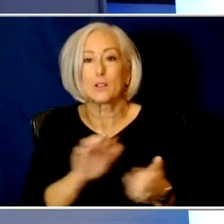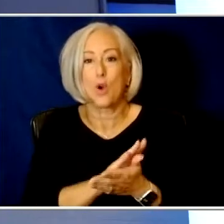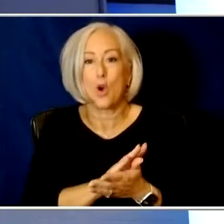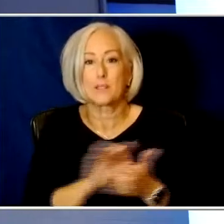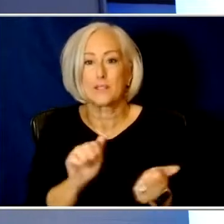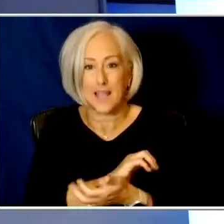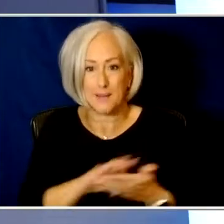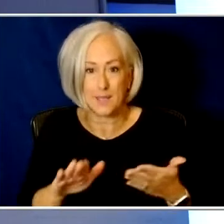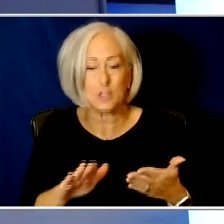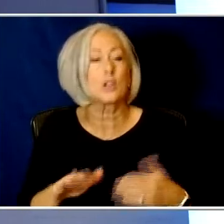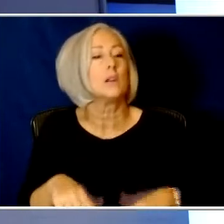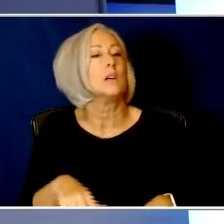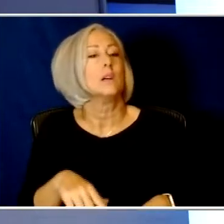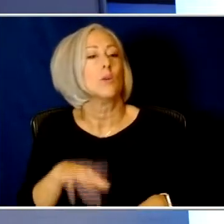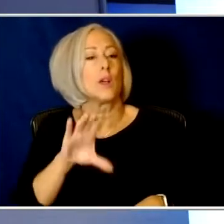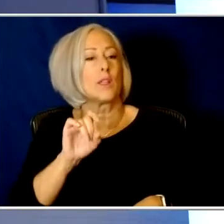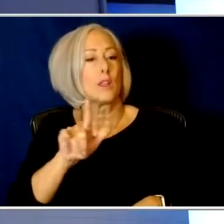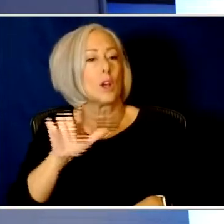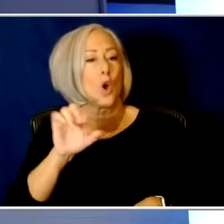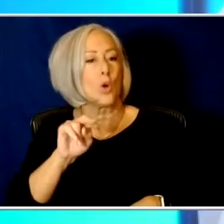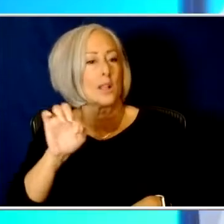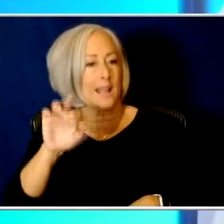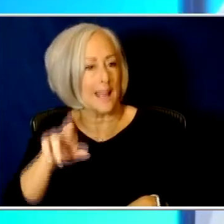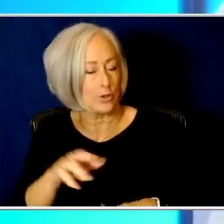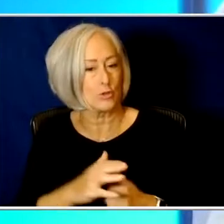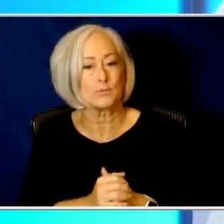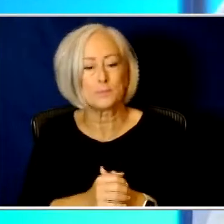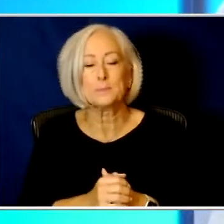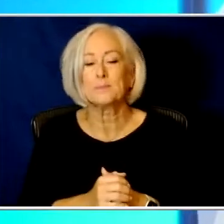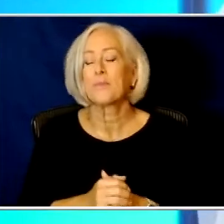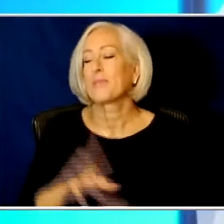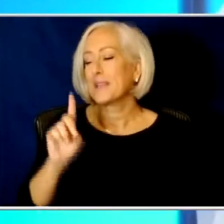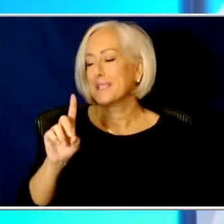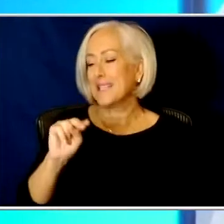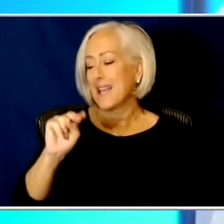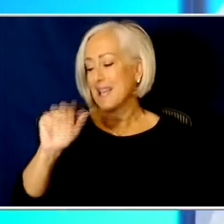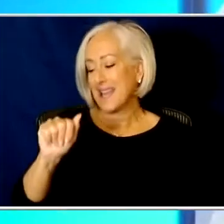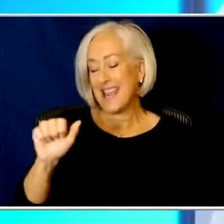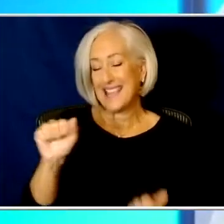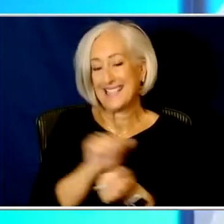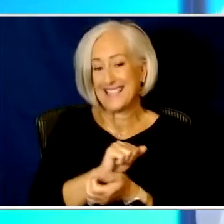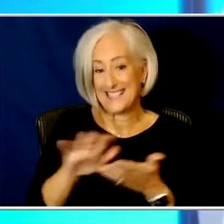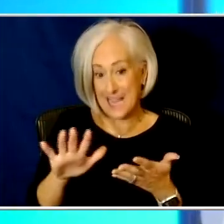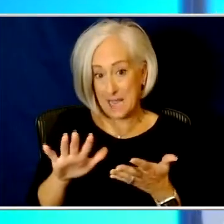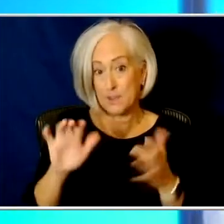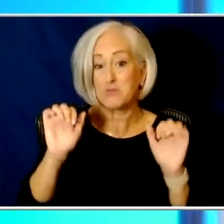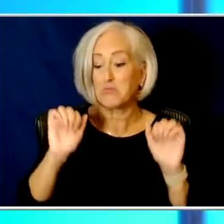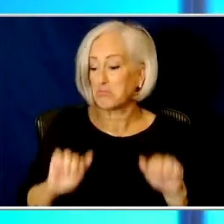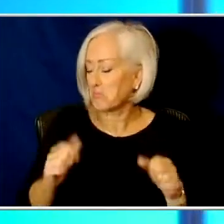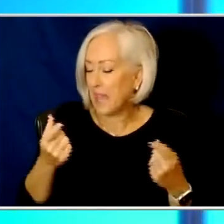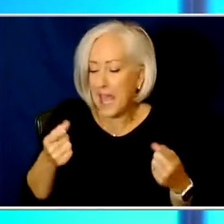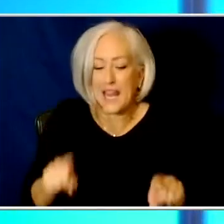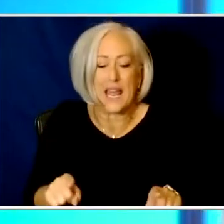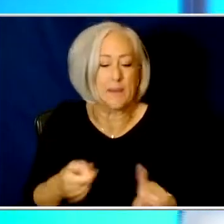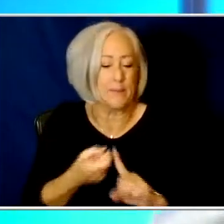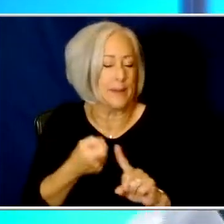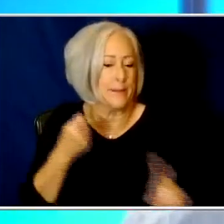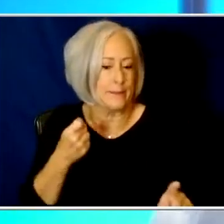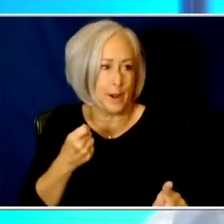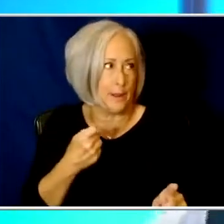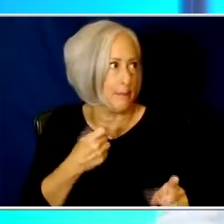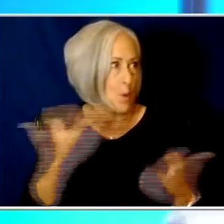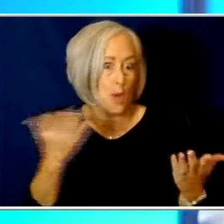DNA damage mean? So when we say DNA damage, and DNA damage can happen from our diet, from